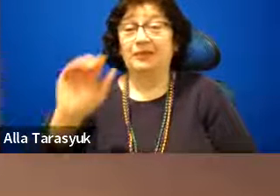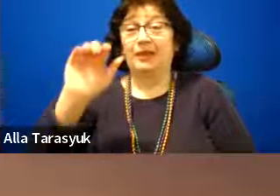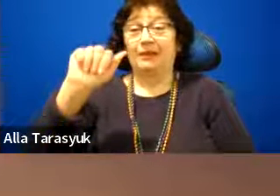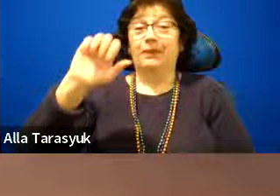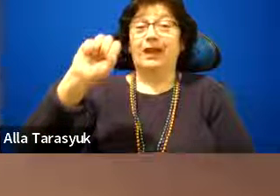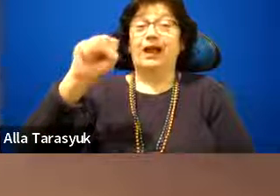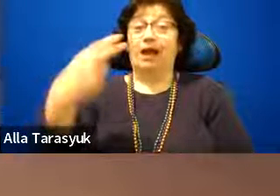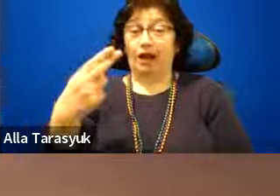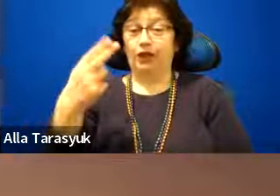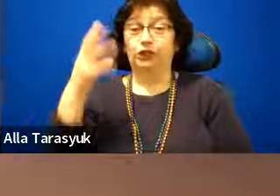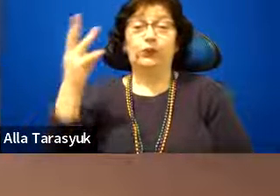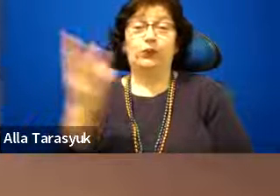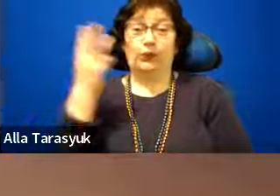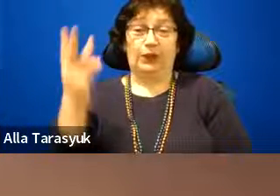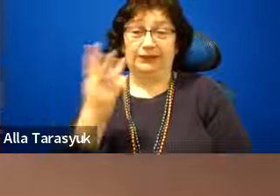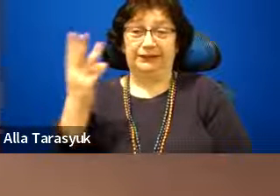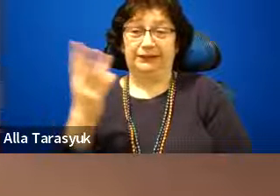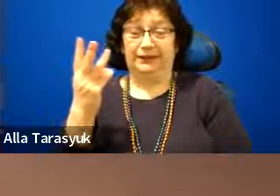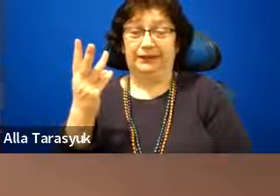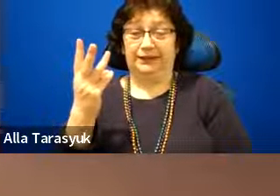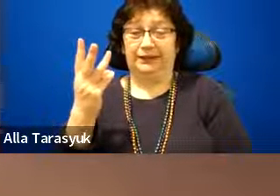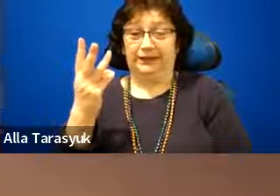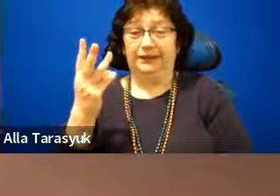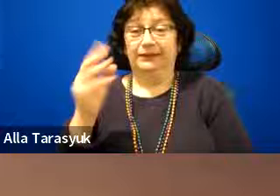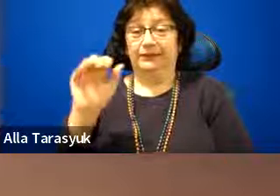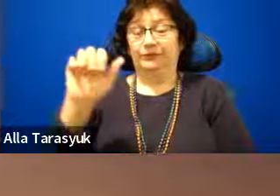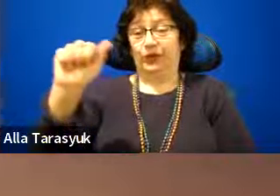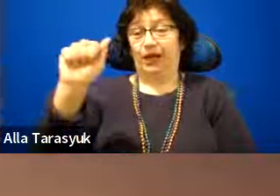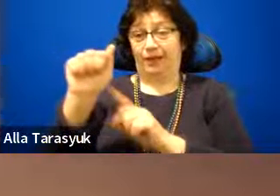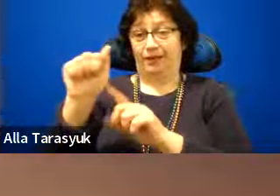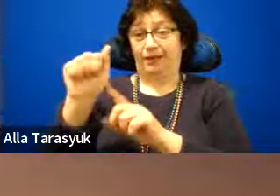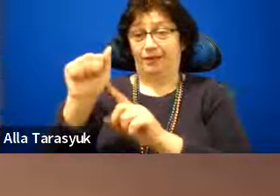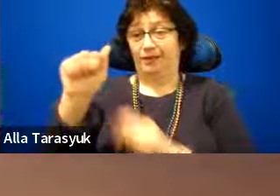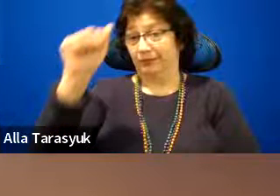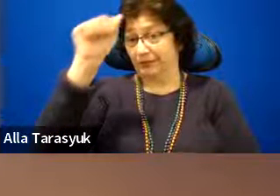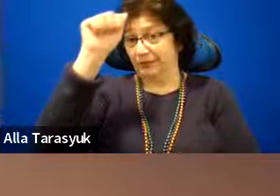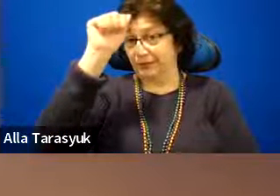said Fat Tuesday. So, and then we have Ash Wednesday.